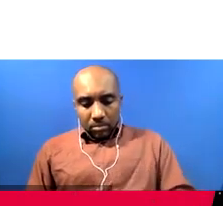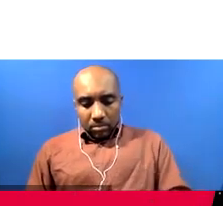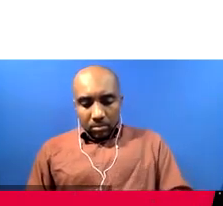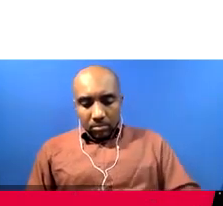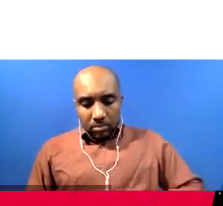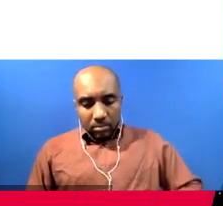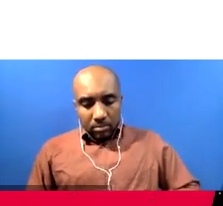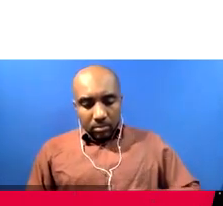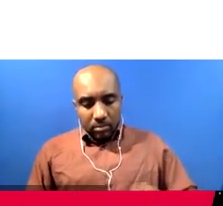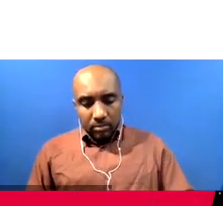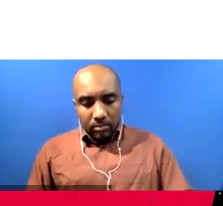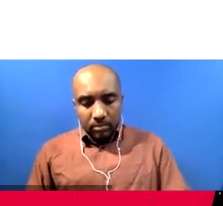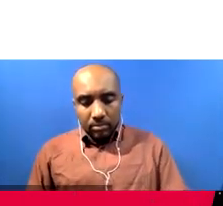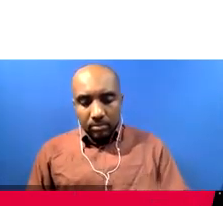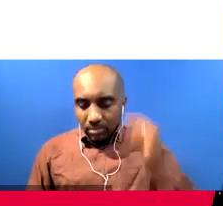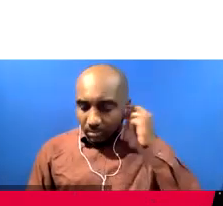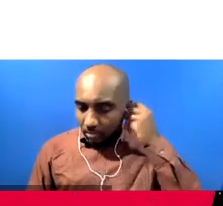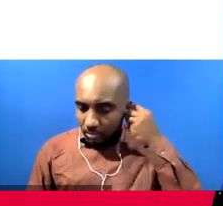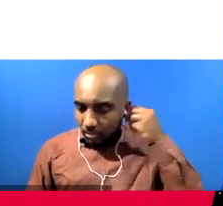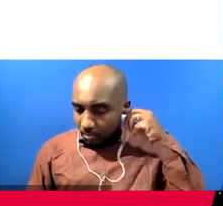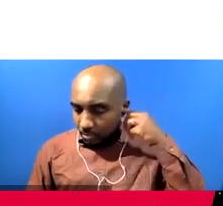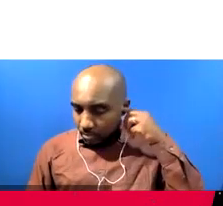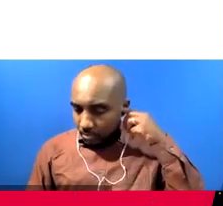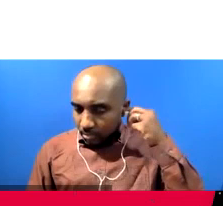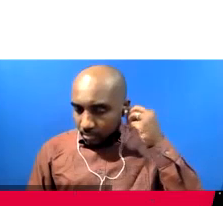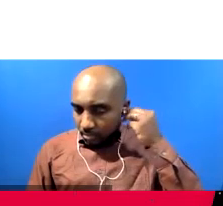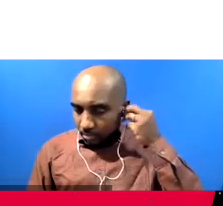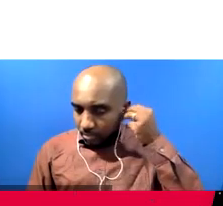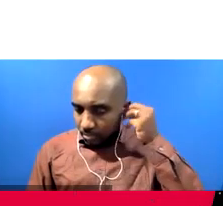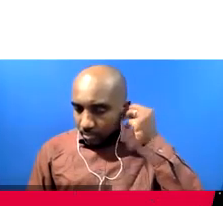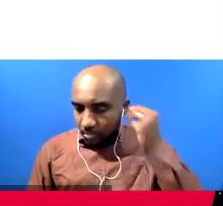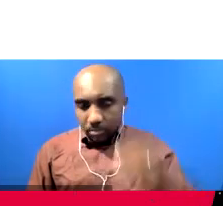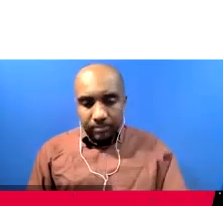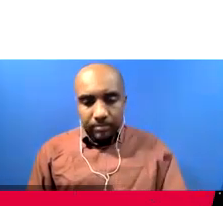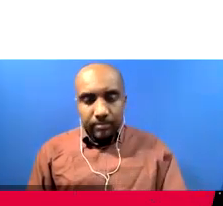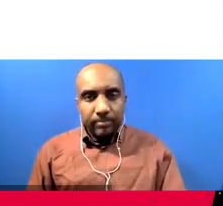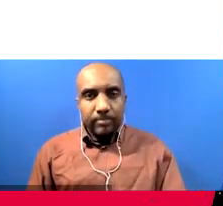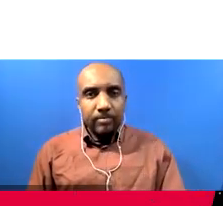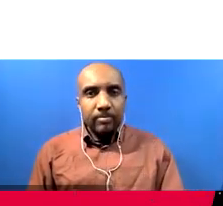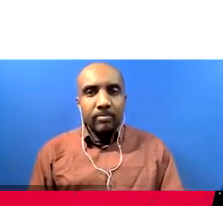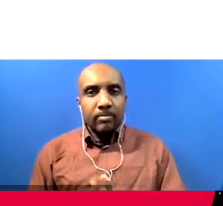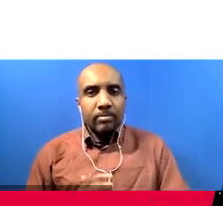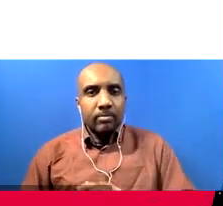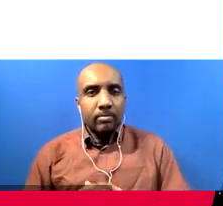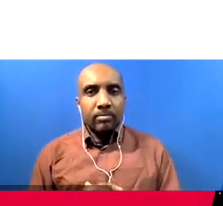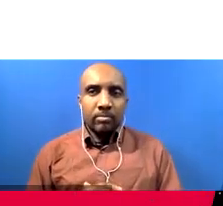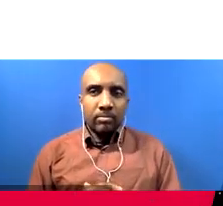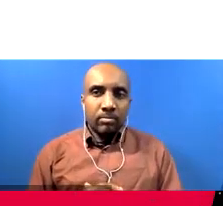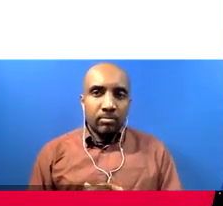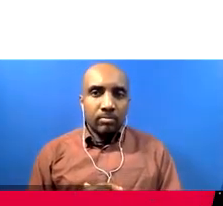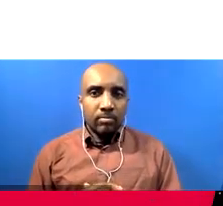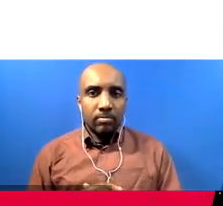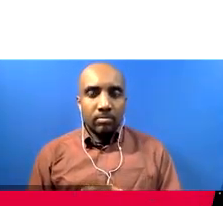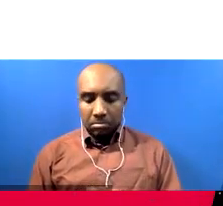know, all the animals and trees and everything else dies, because that then we would die too. So, essentially, yeah. Climate change,